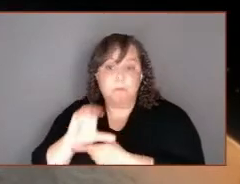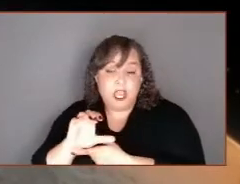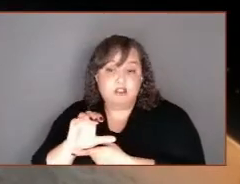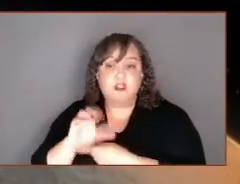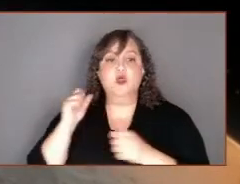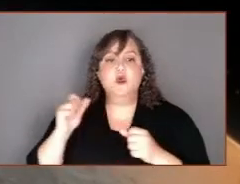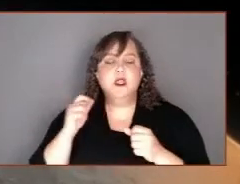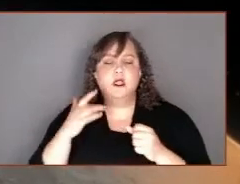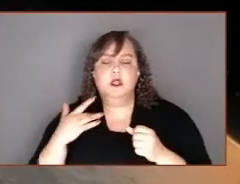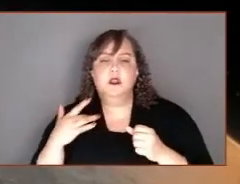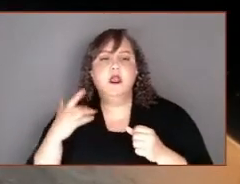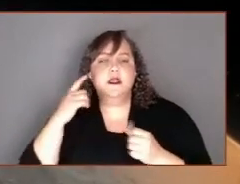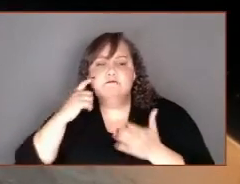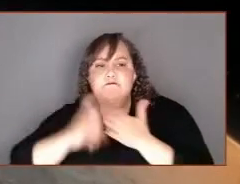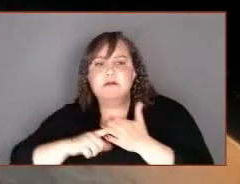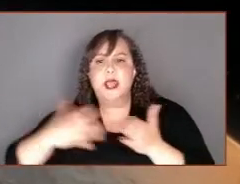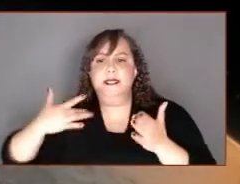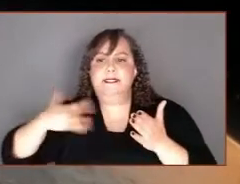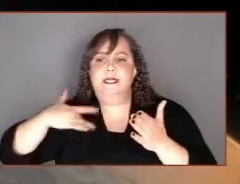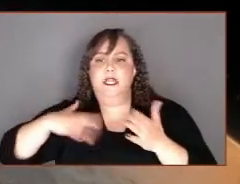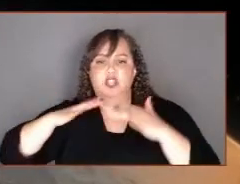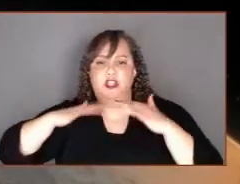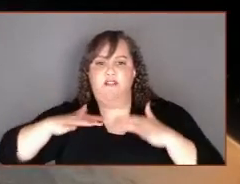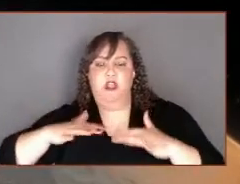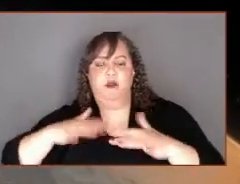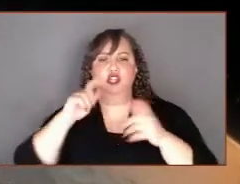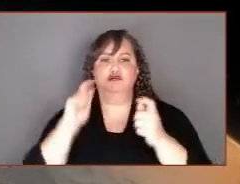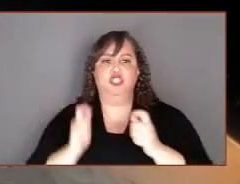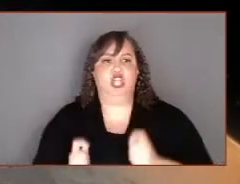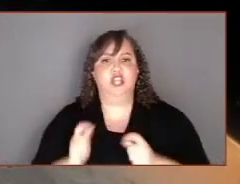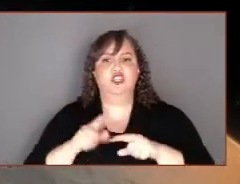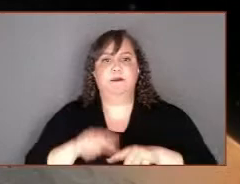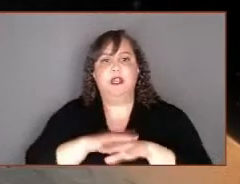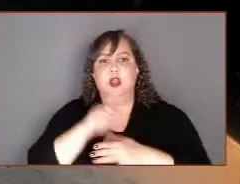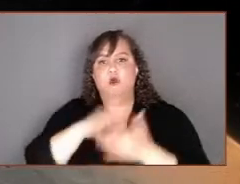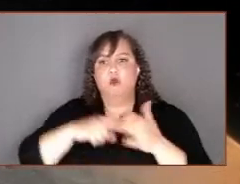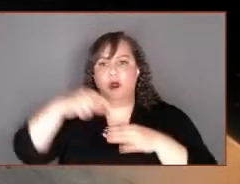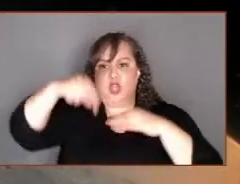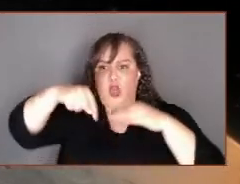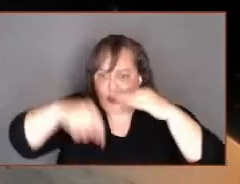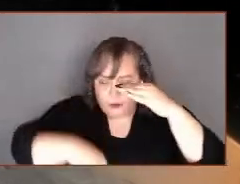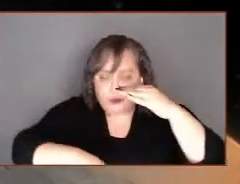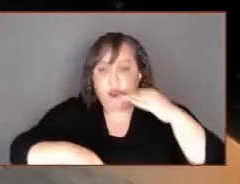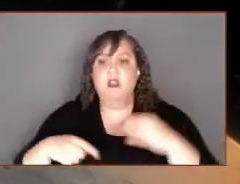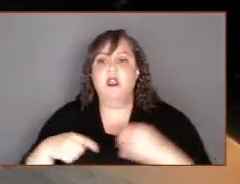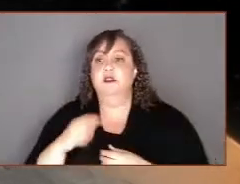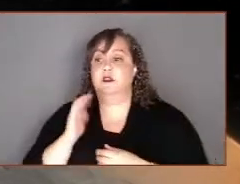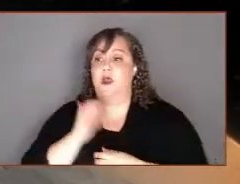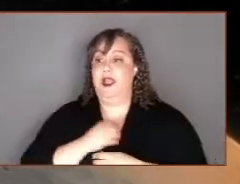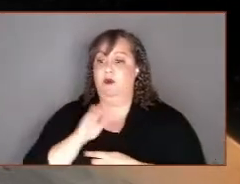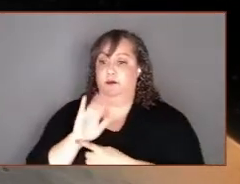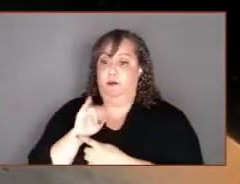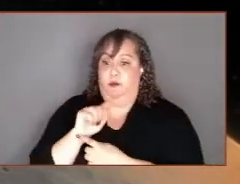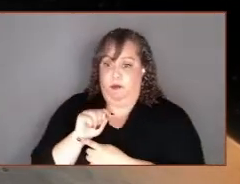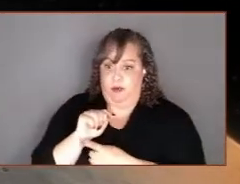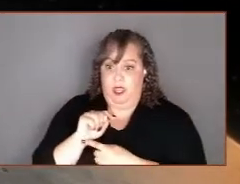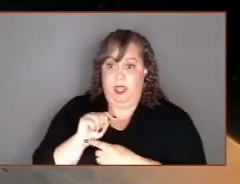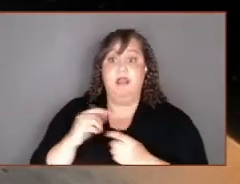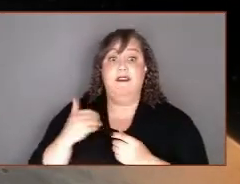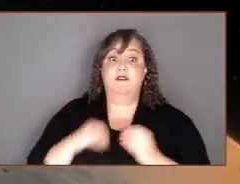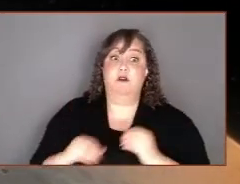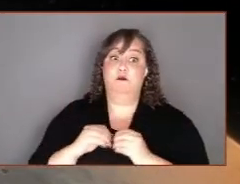you're drilling into a different kind of material. The other thing is a weight on a bit sensor, so whenever, more force is being applied to the drill, we would know